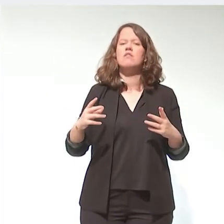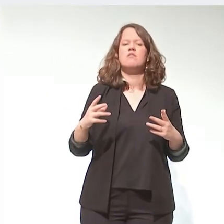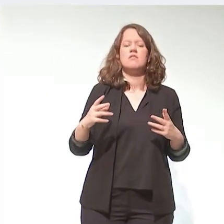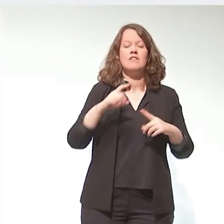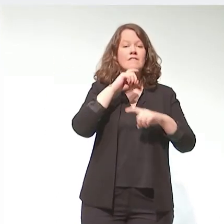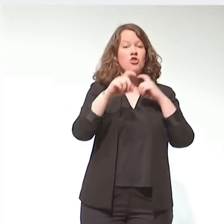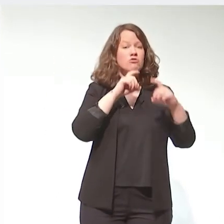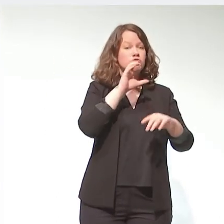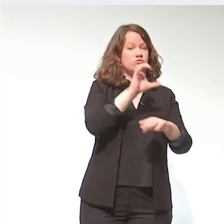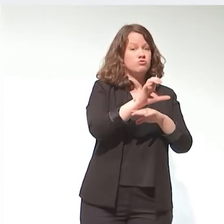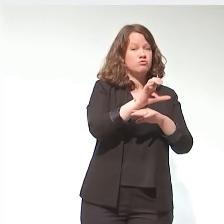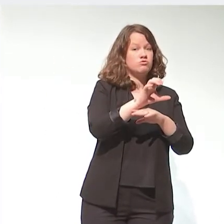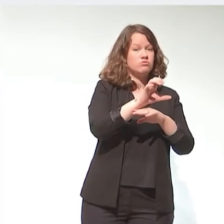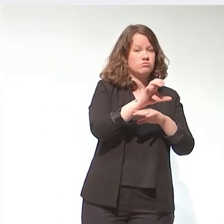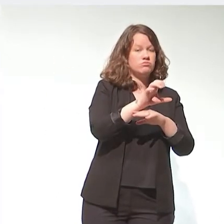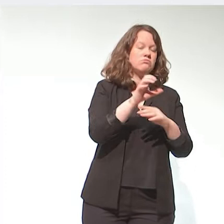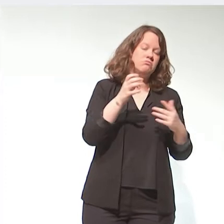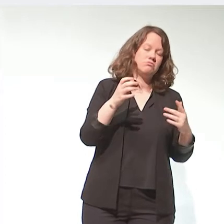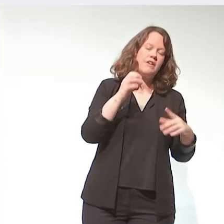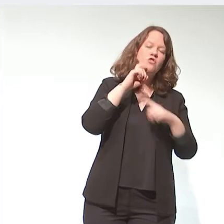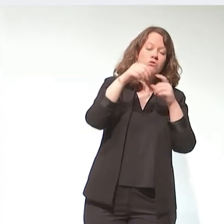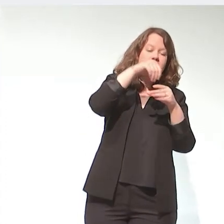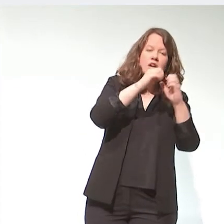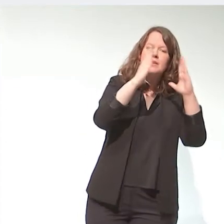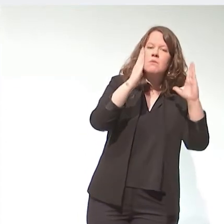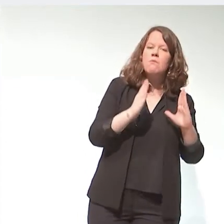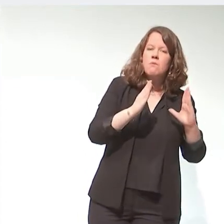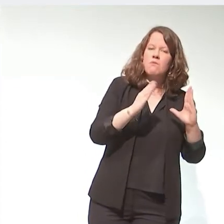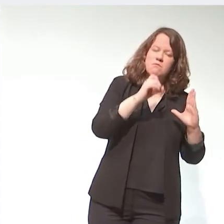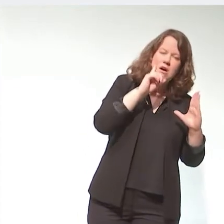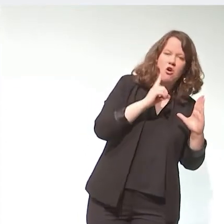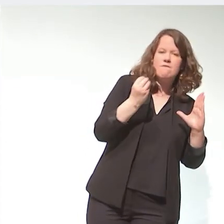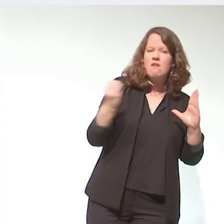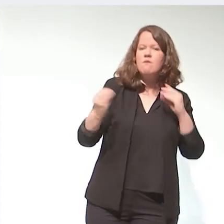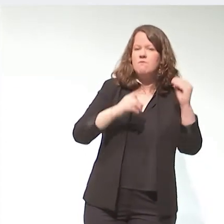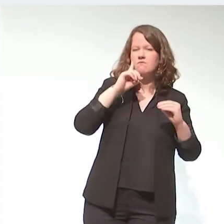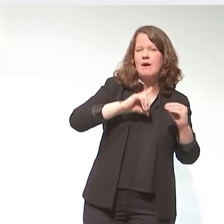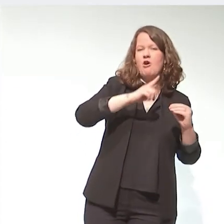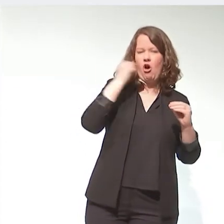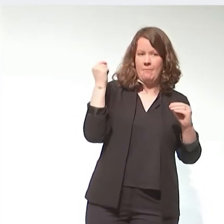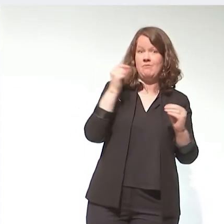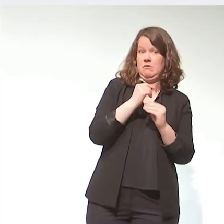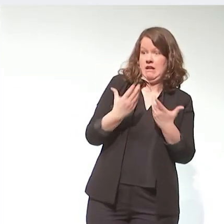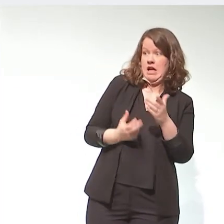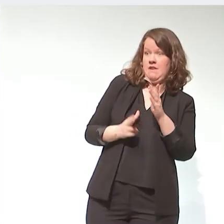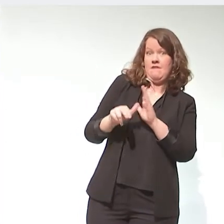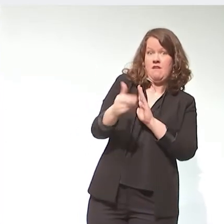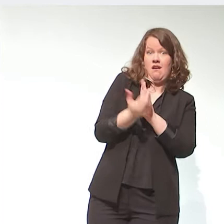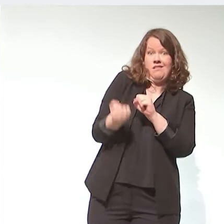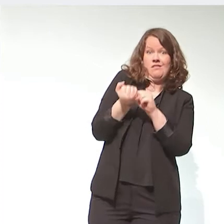see the discussion of the EU on the domestic